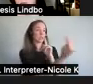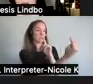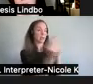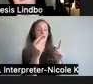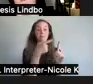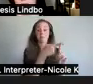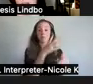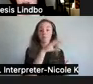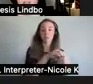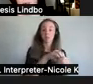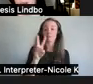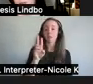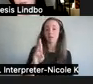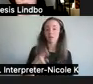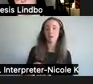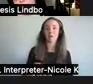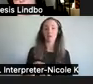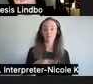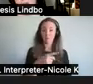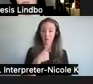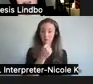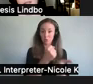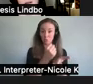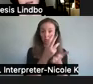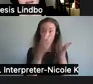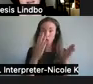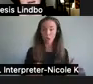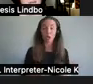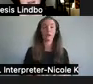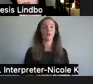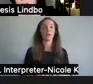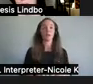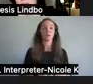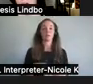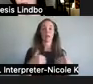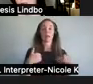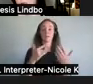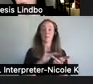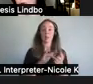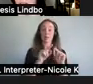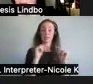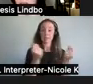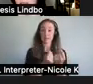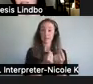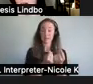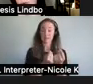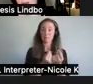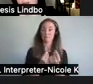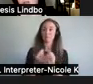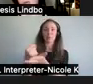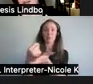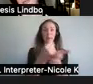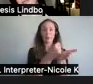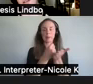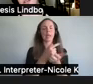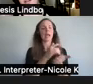vocational rehabilitation, do they have a social worker? Do they have a medical team that they go to for therapies? How can